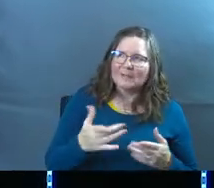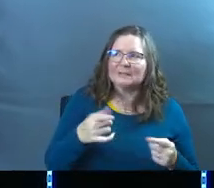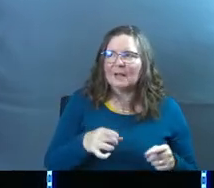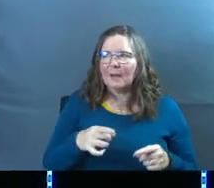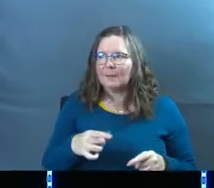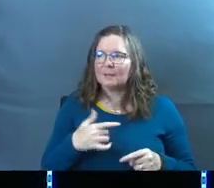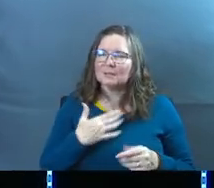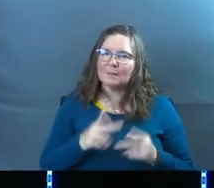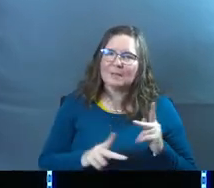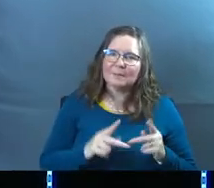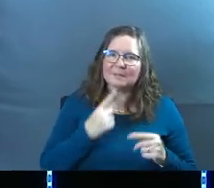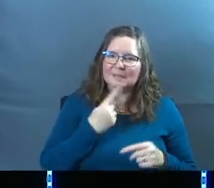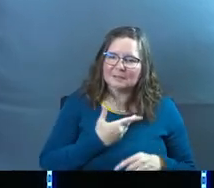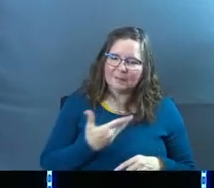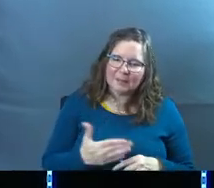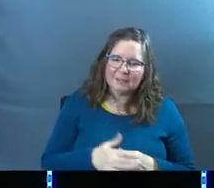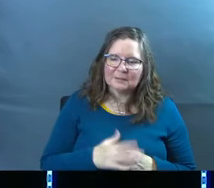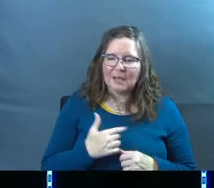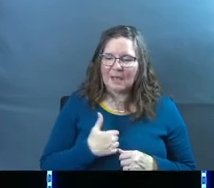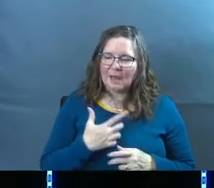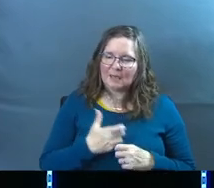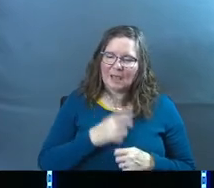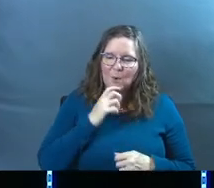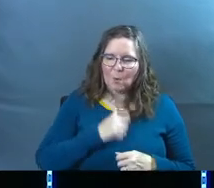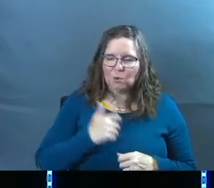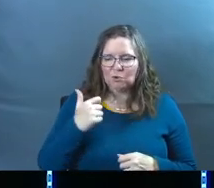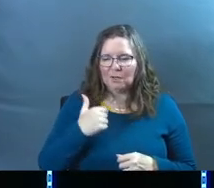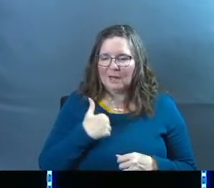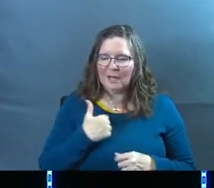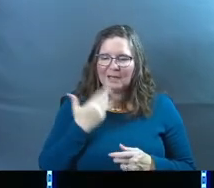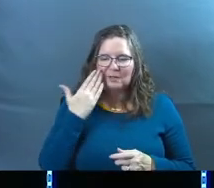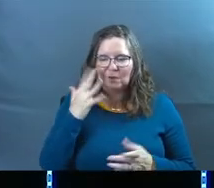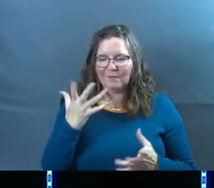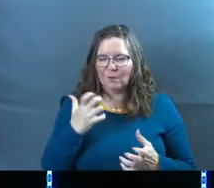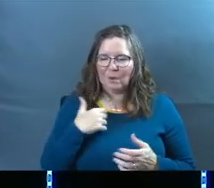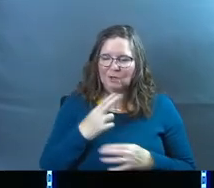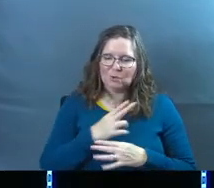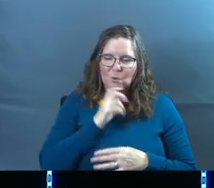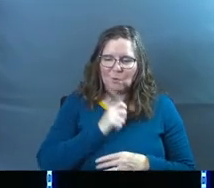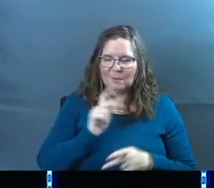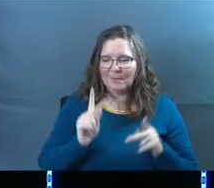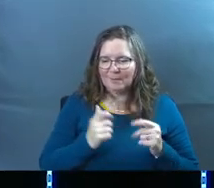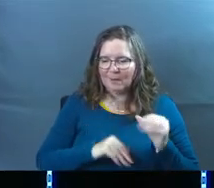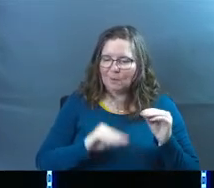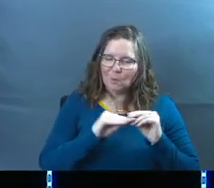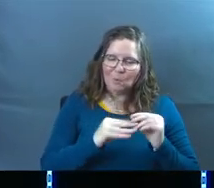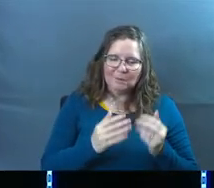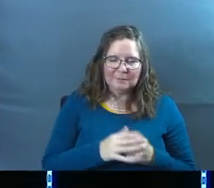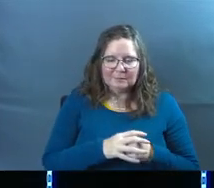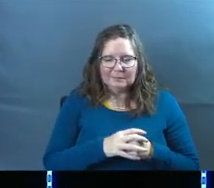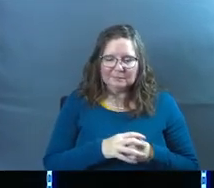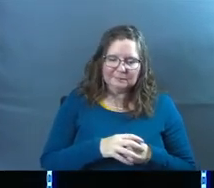things happened, and some people said some things, and I got older, and I didn't know if they wanted to use older people.